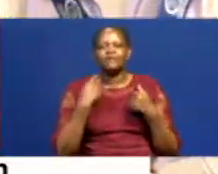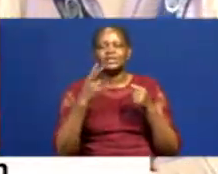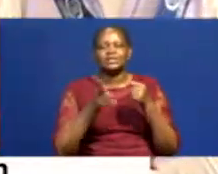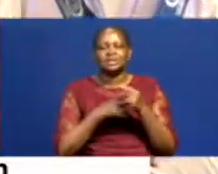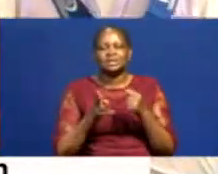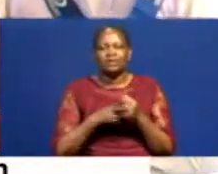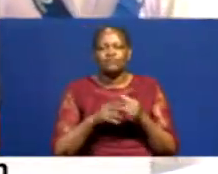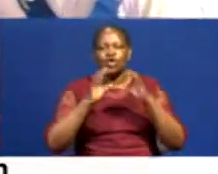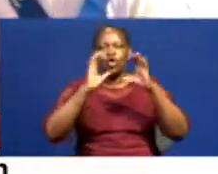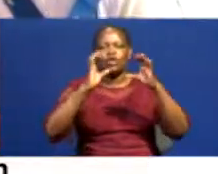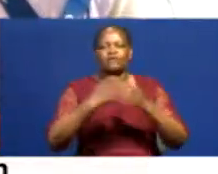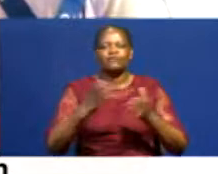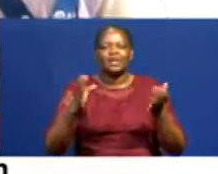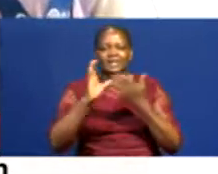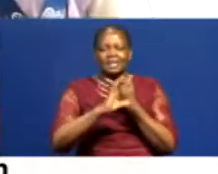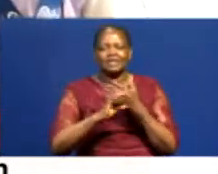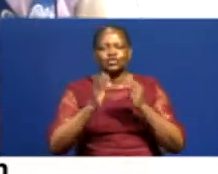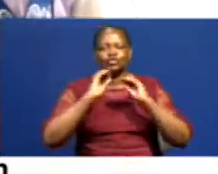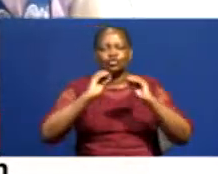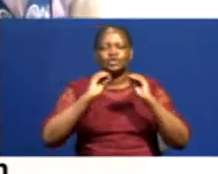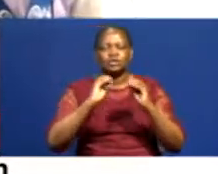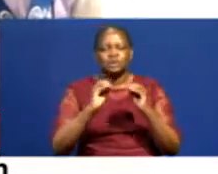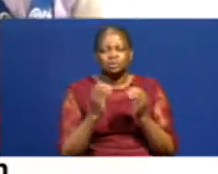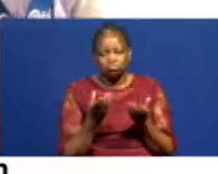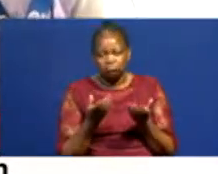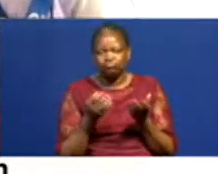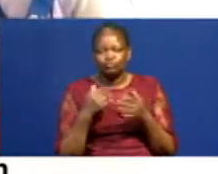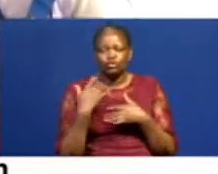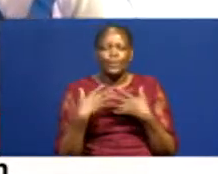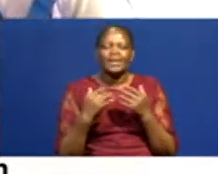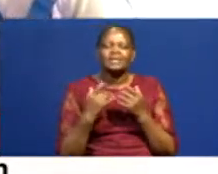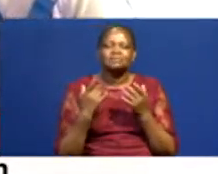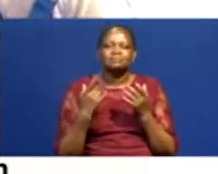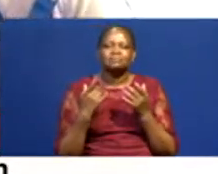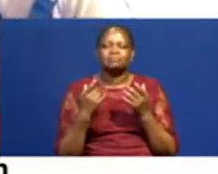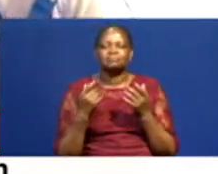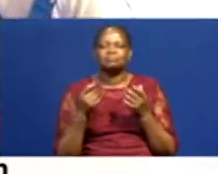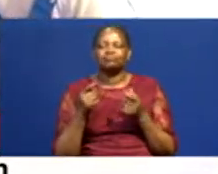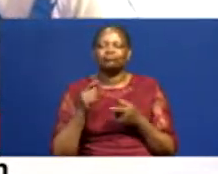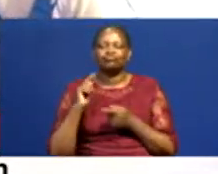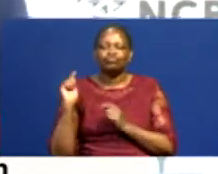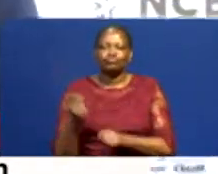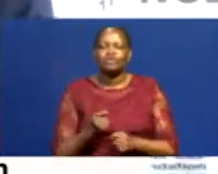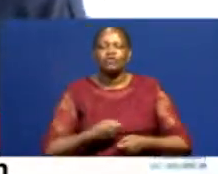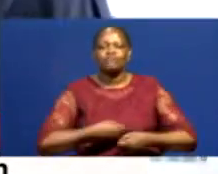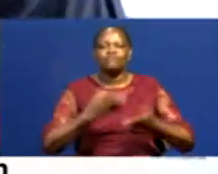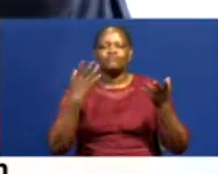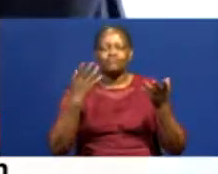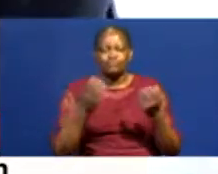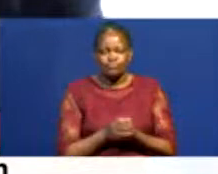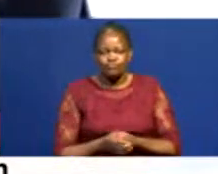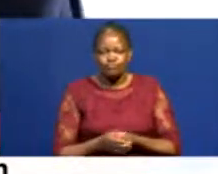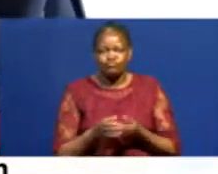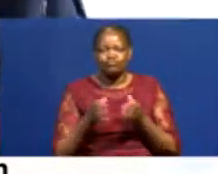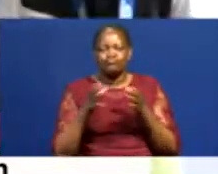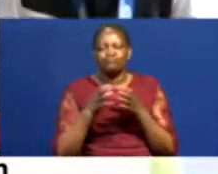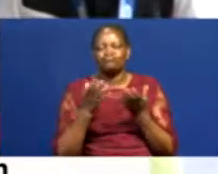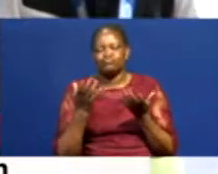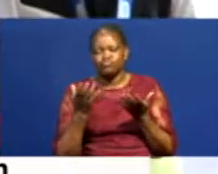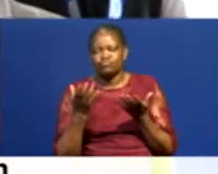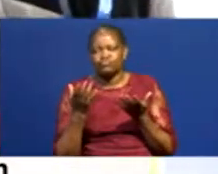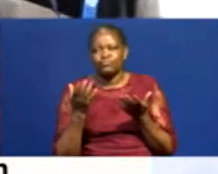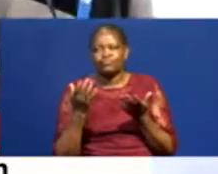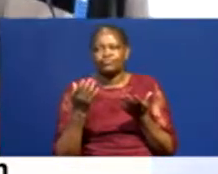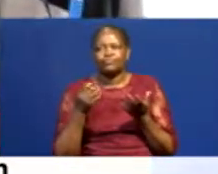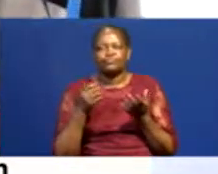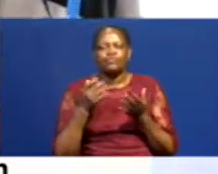47 coaches countrywide to teach juniors on how to play the sport and has also distributed golf club sets to clubs